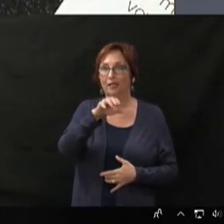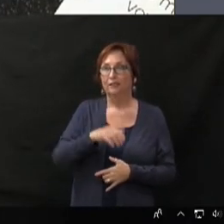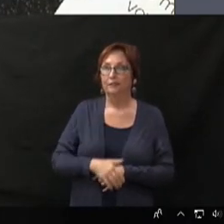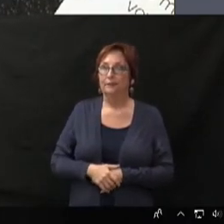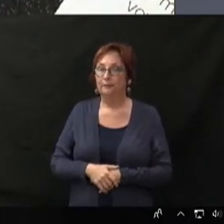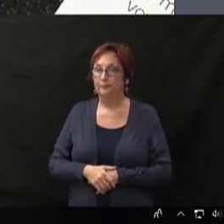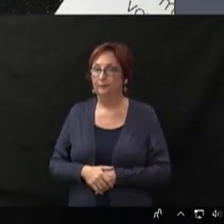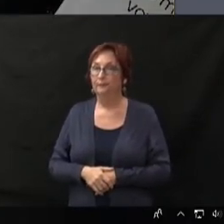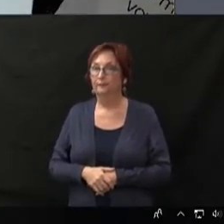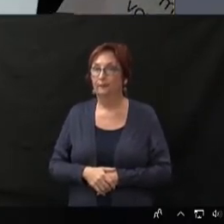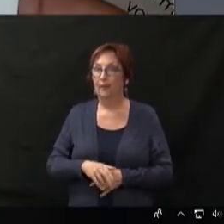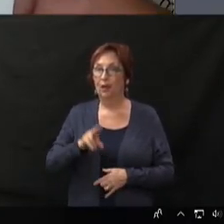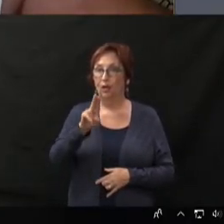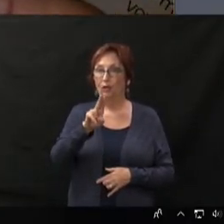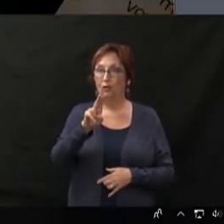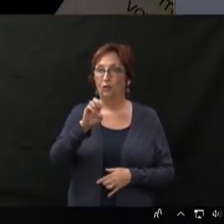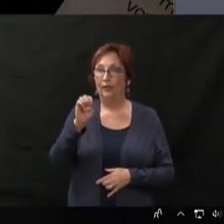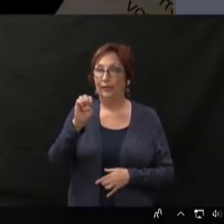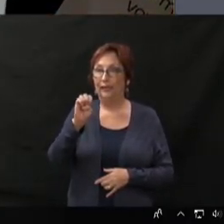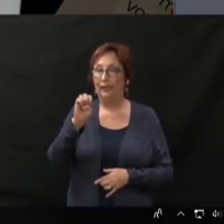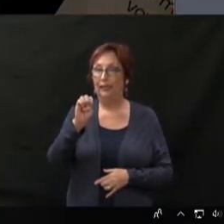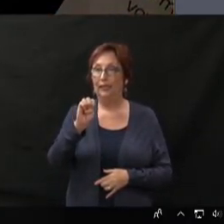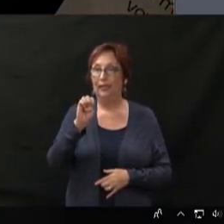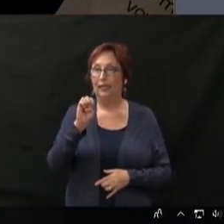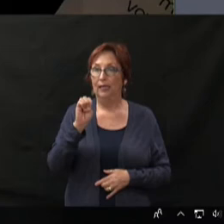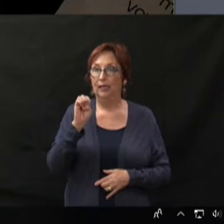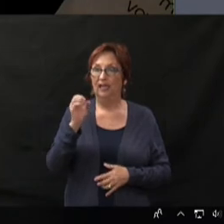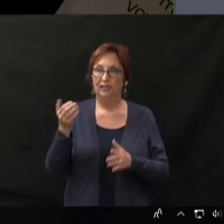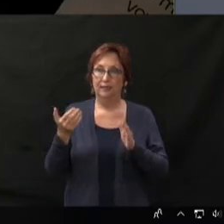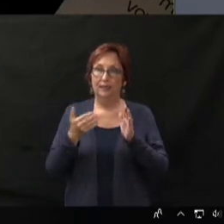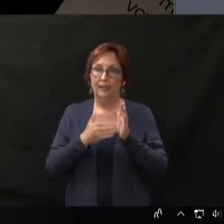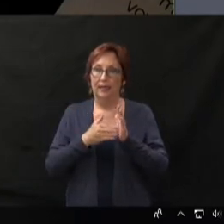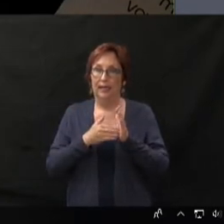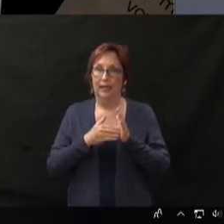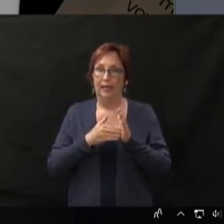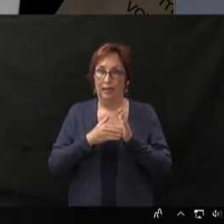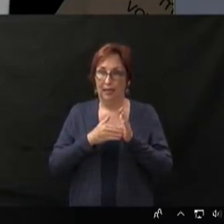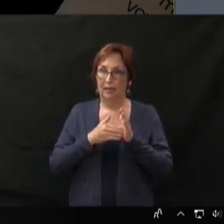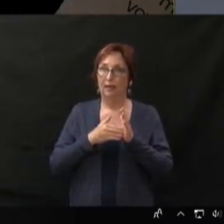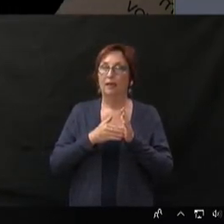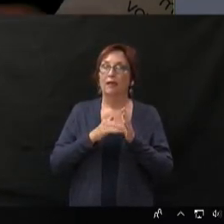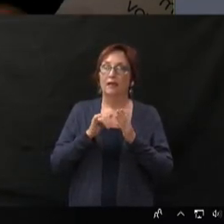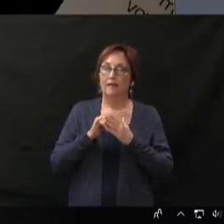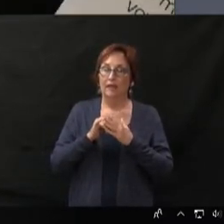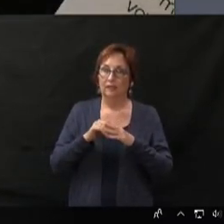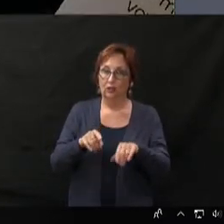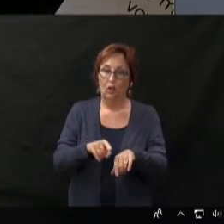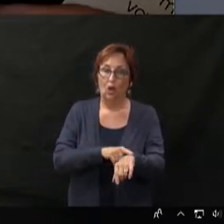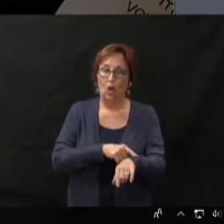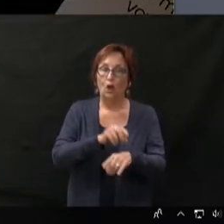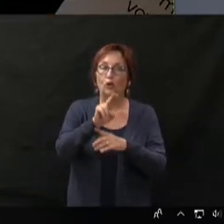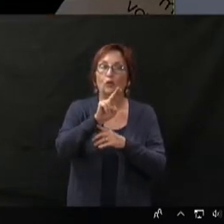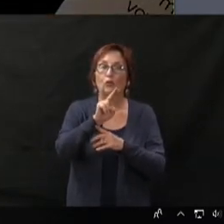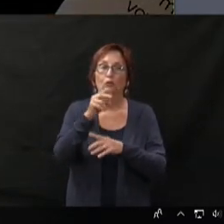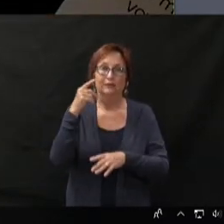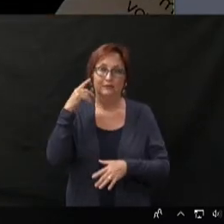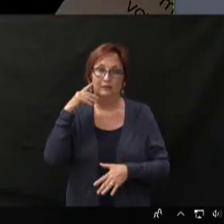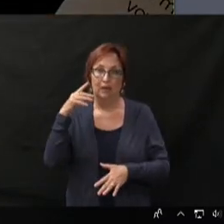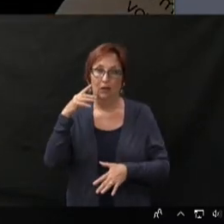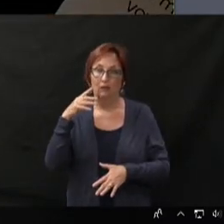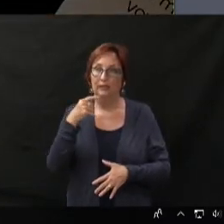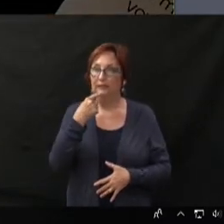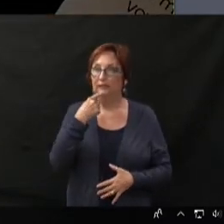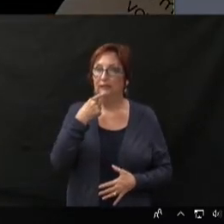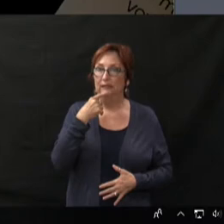Here's the UE. It is it is the long U sound. It says